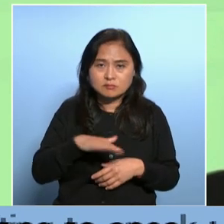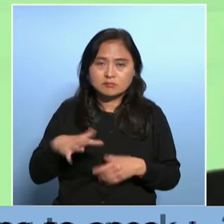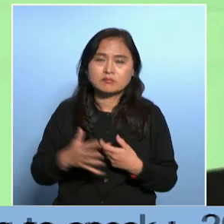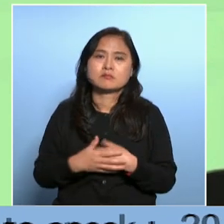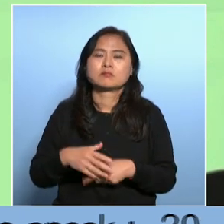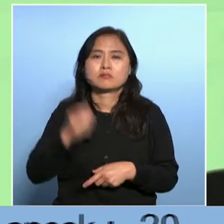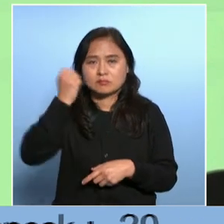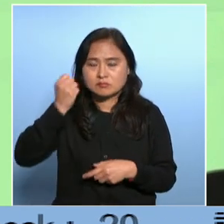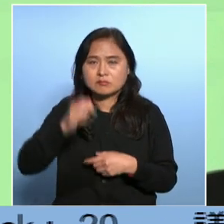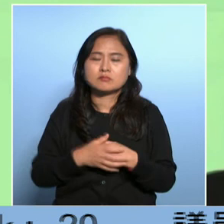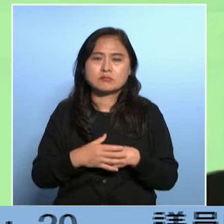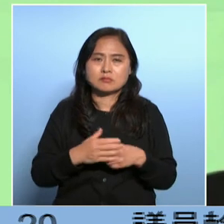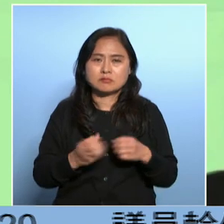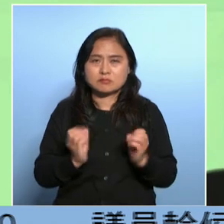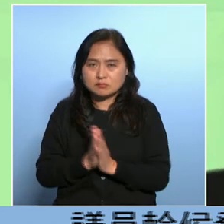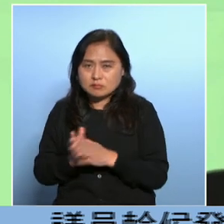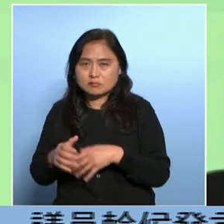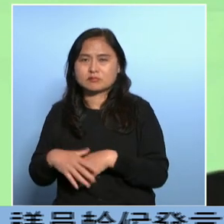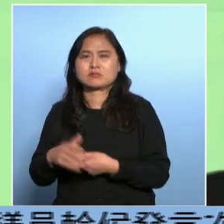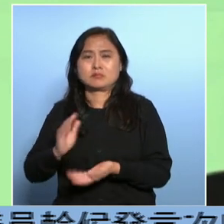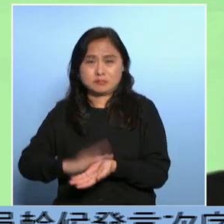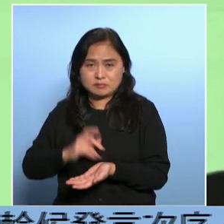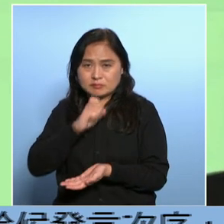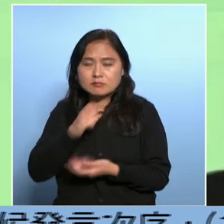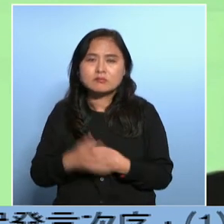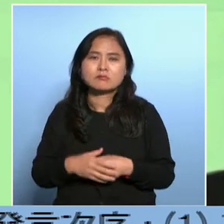their own health as well as that of their family.